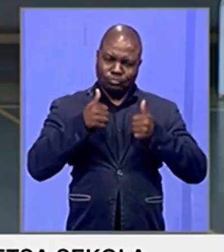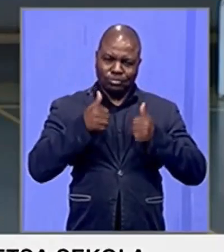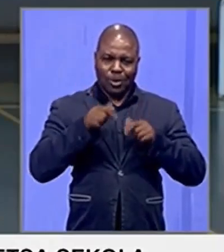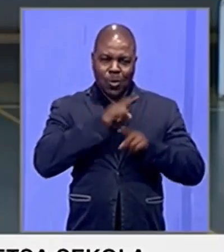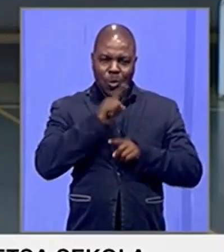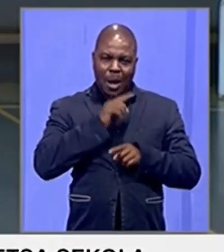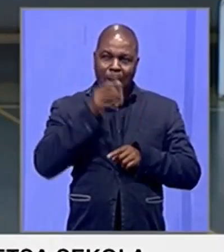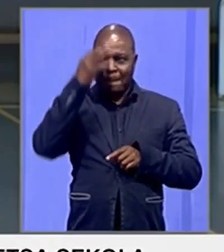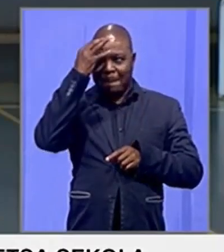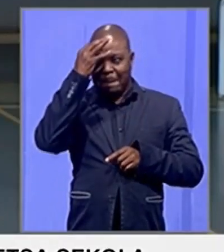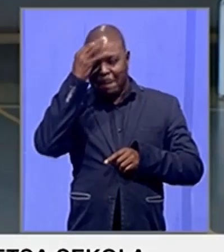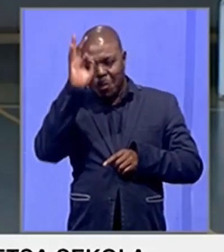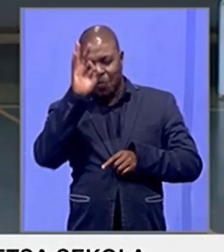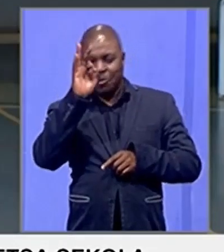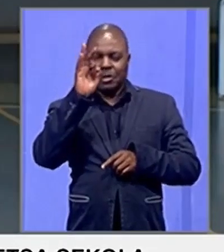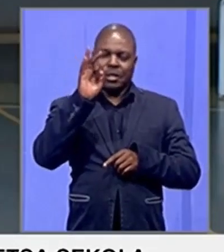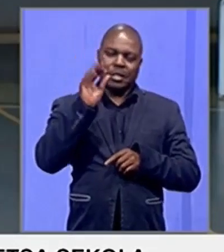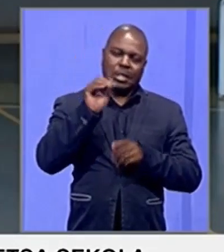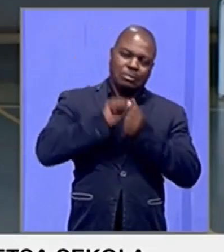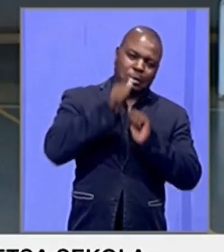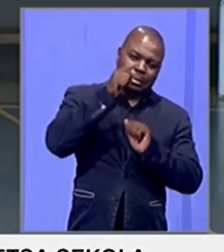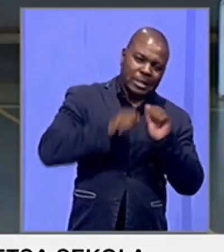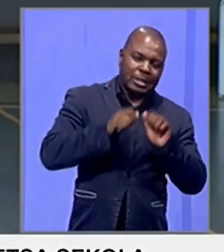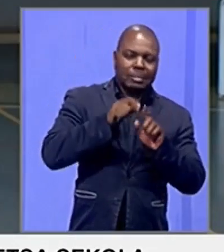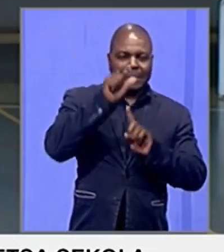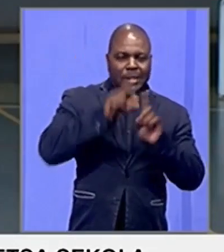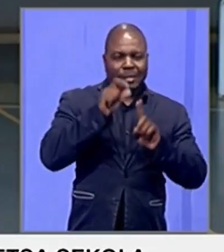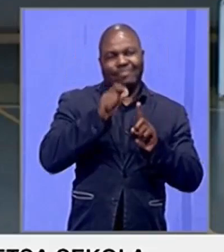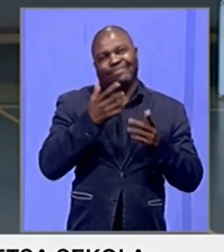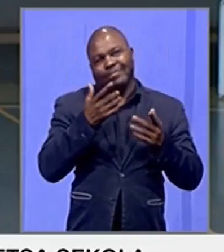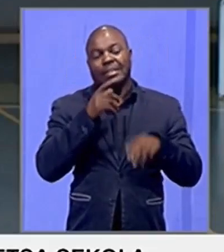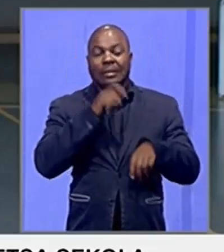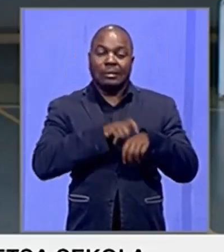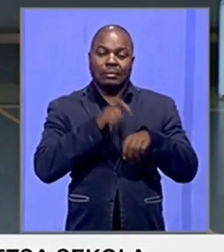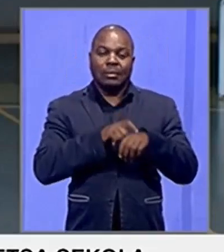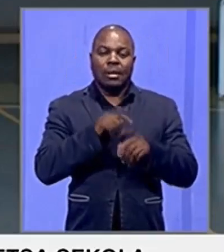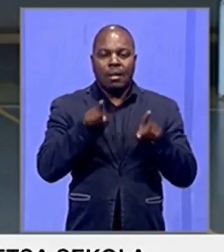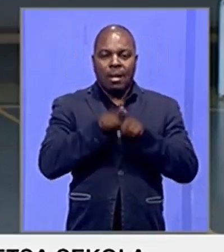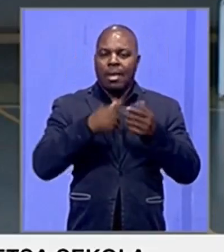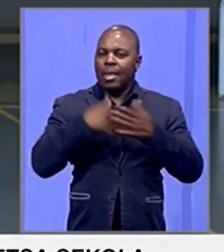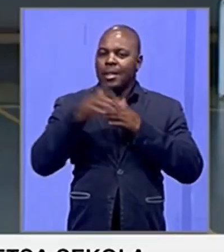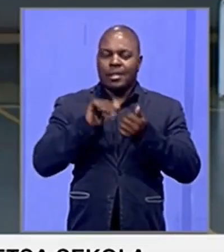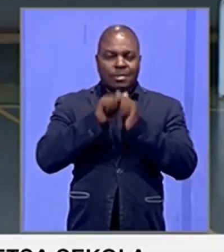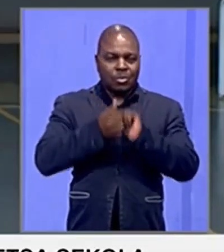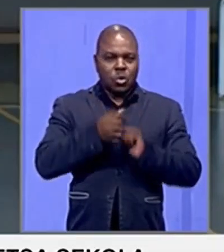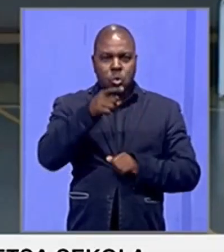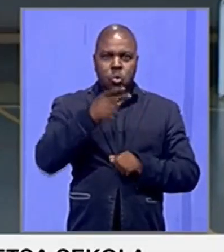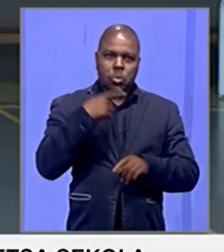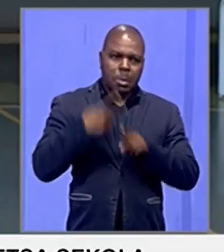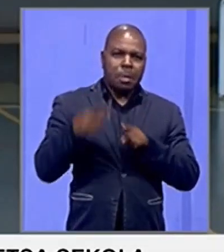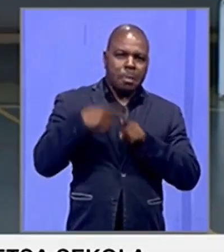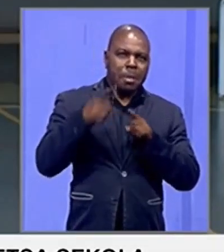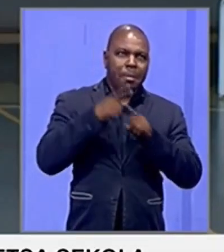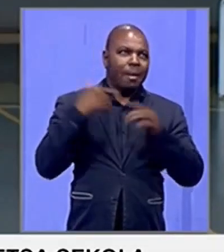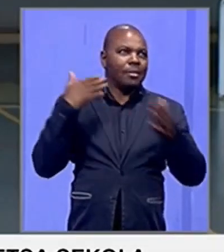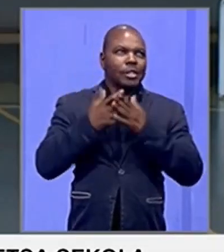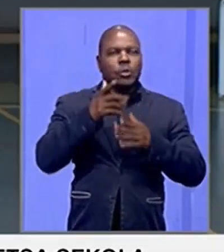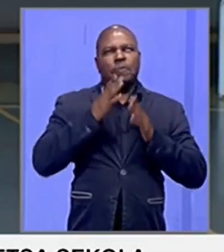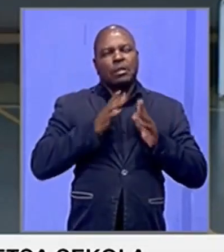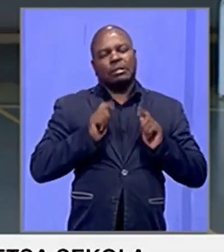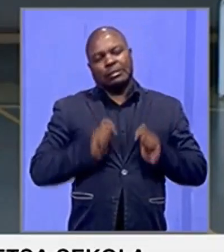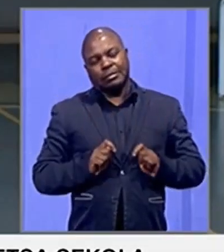be a professional sporting person. I think anyone who can play netball or any sport that you love or you're passionate about, you'll keep doing it until you can't. And